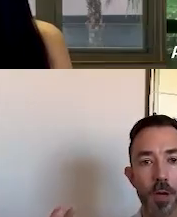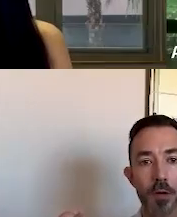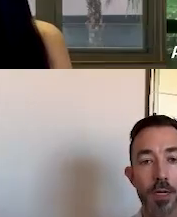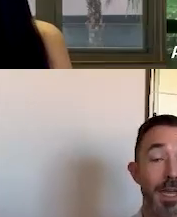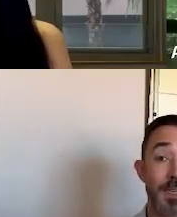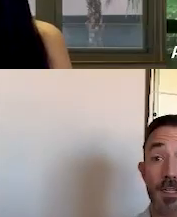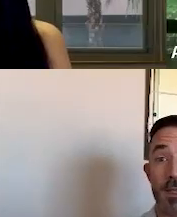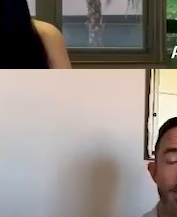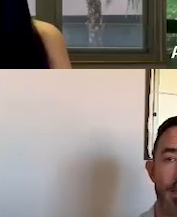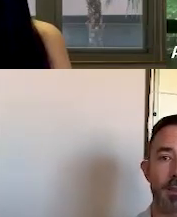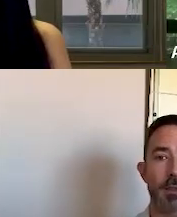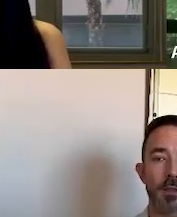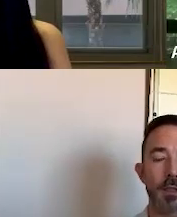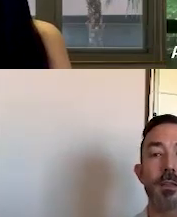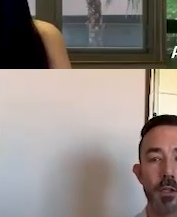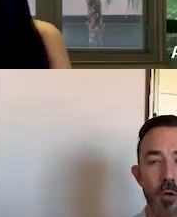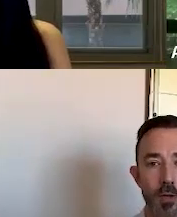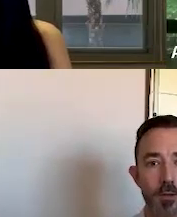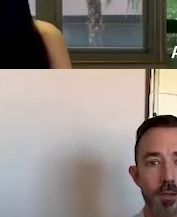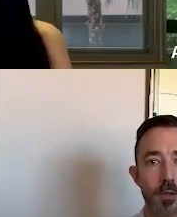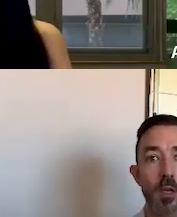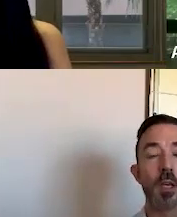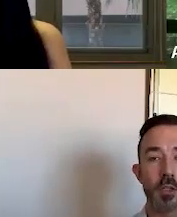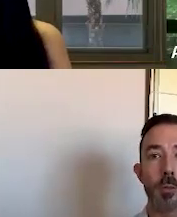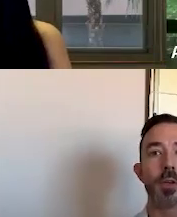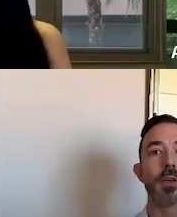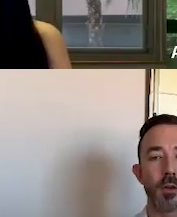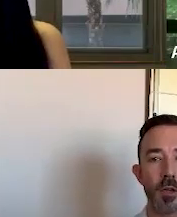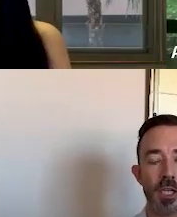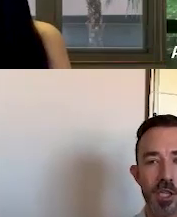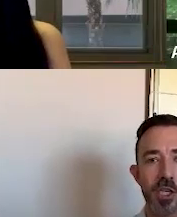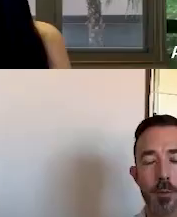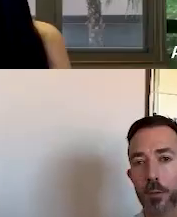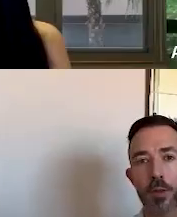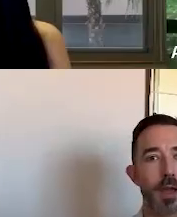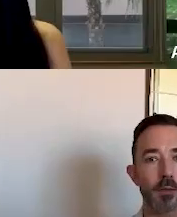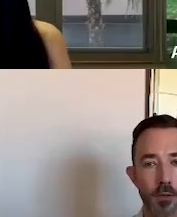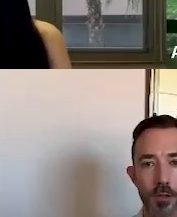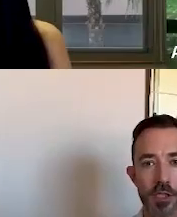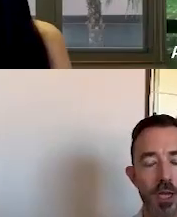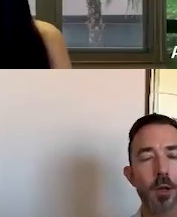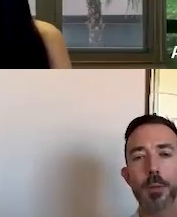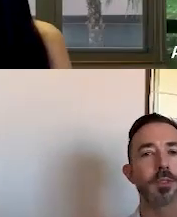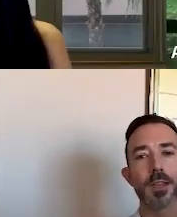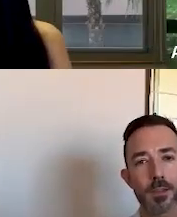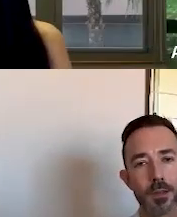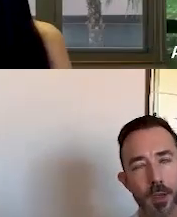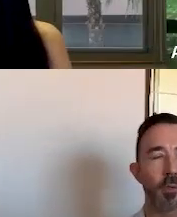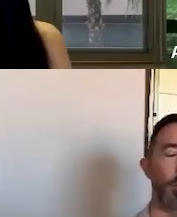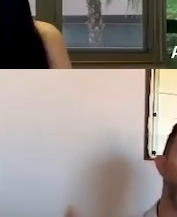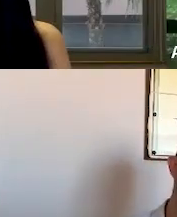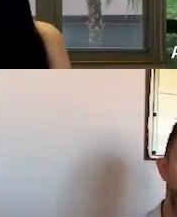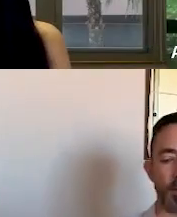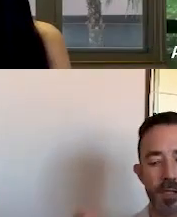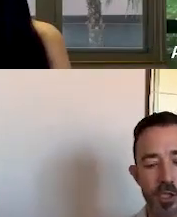number one priority, and yet it's the thing that the individual wants to do, you're building a relationship. And without the relation, I know people say this all the